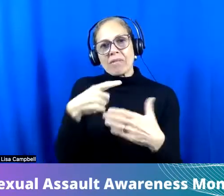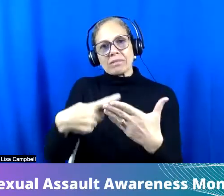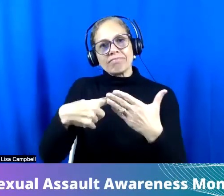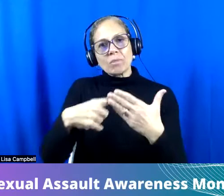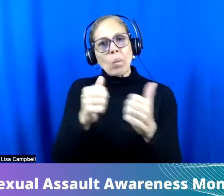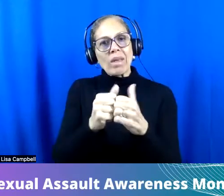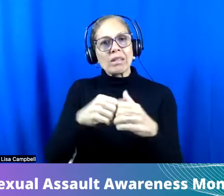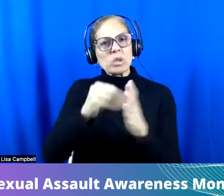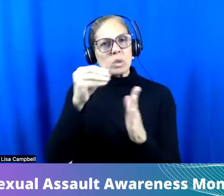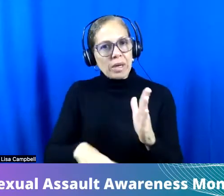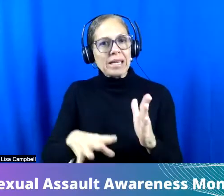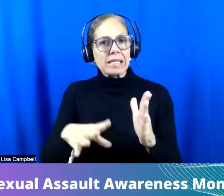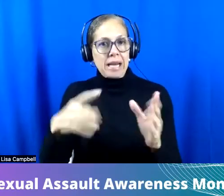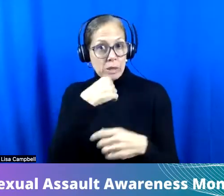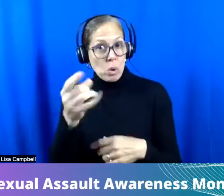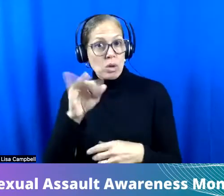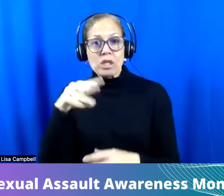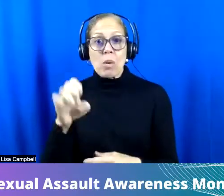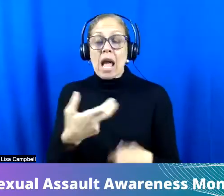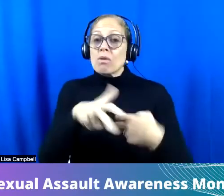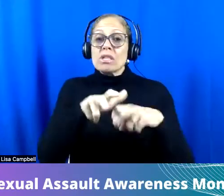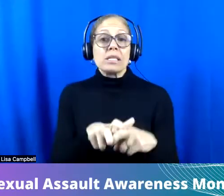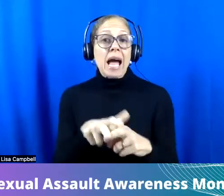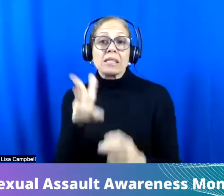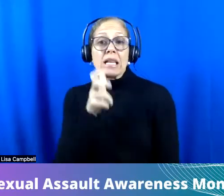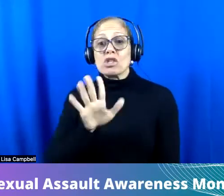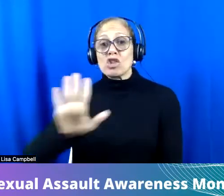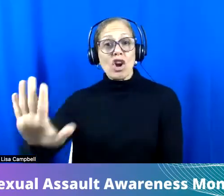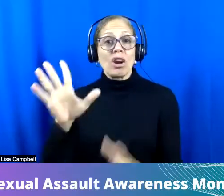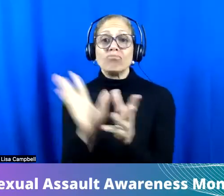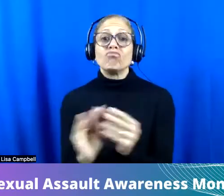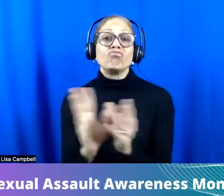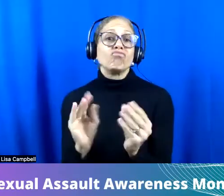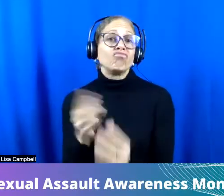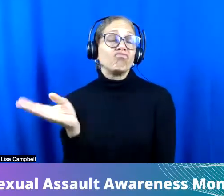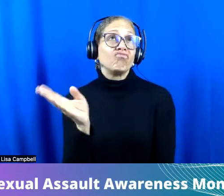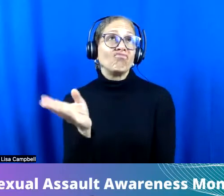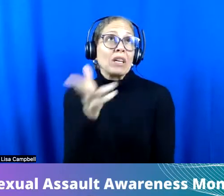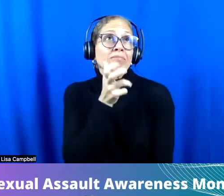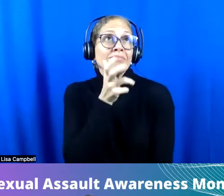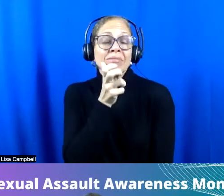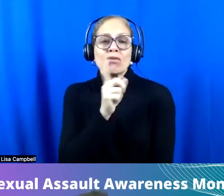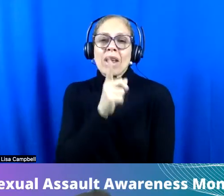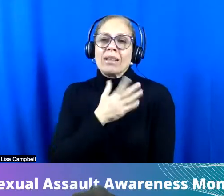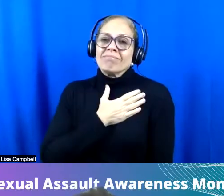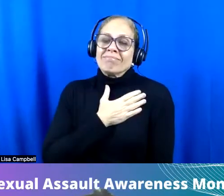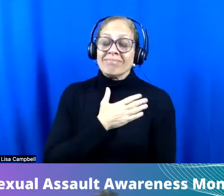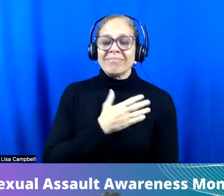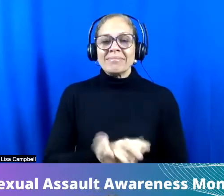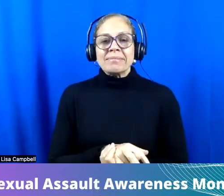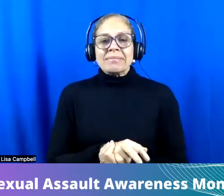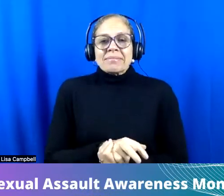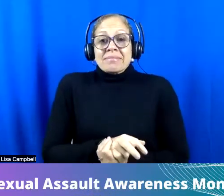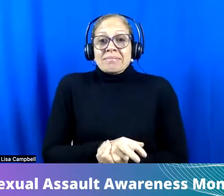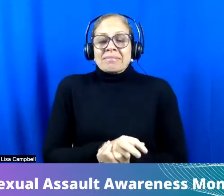students. And as I shared with Joanne, I could have just sat and listened to her talk the entire time. So it's really a gift. In terms of my